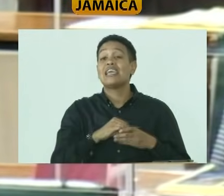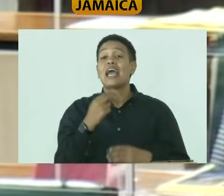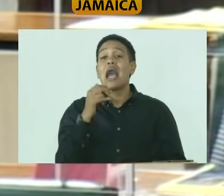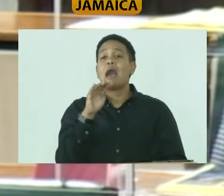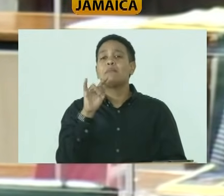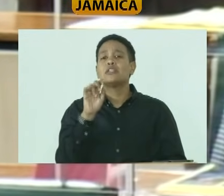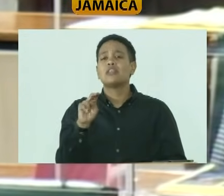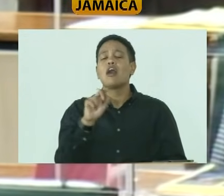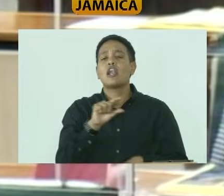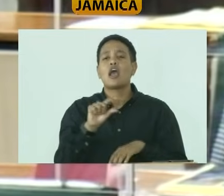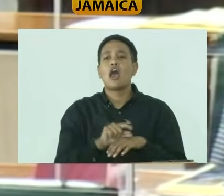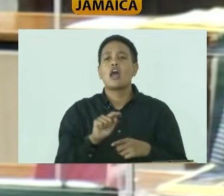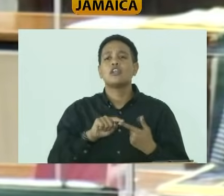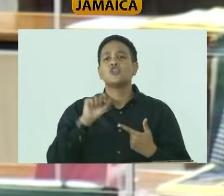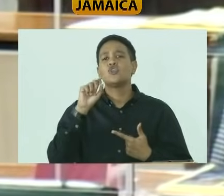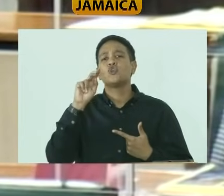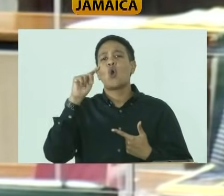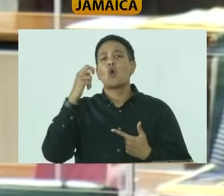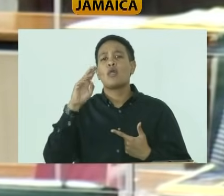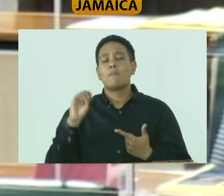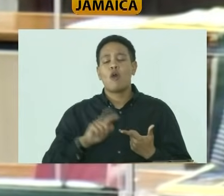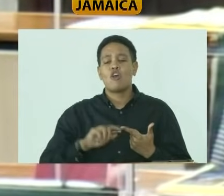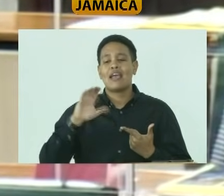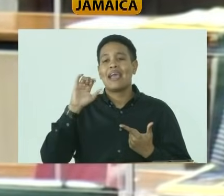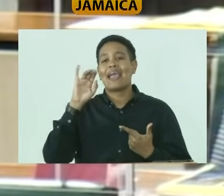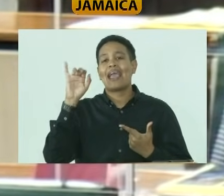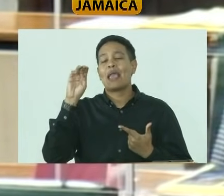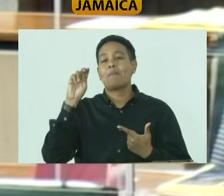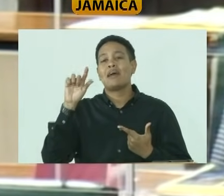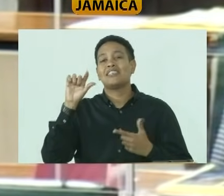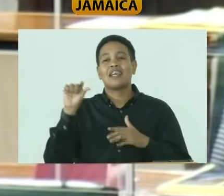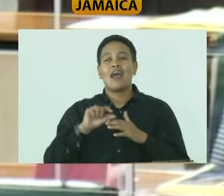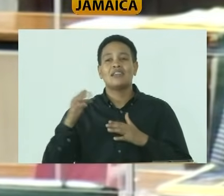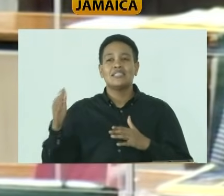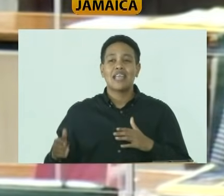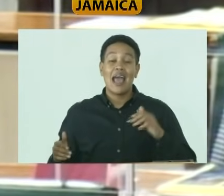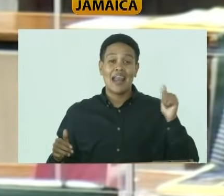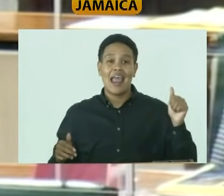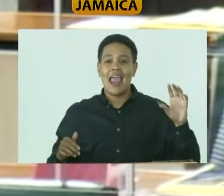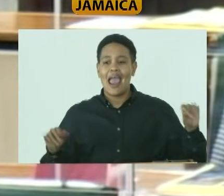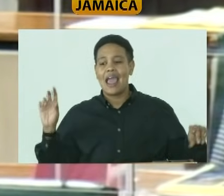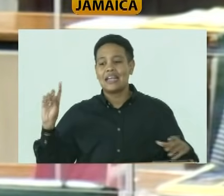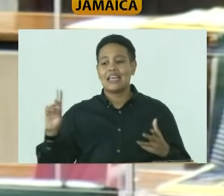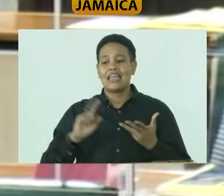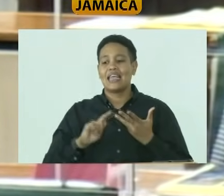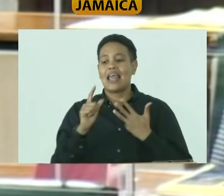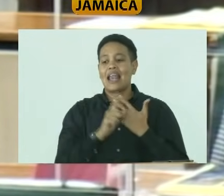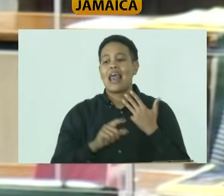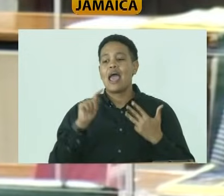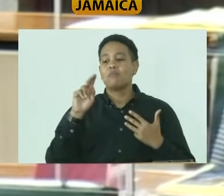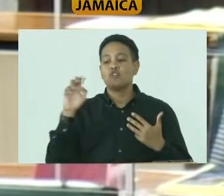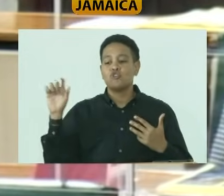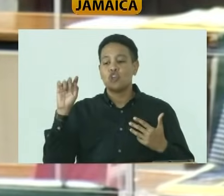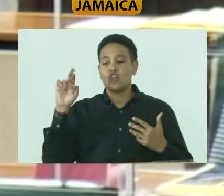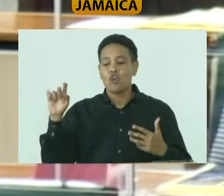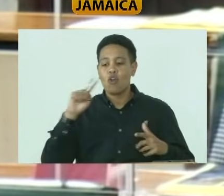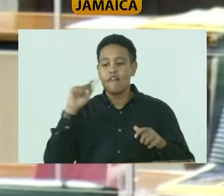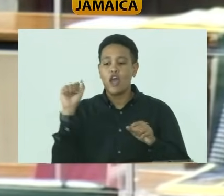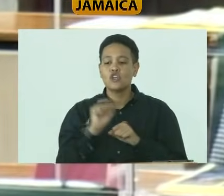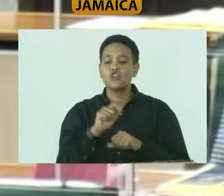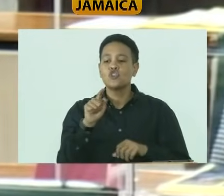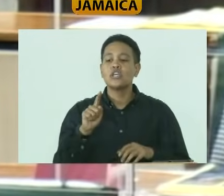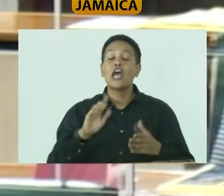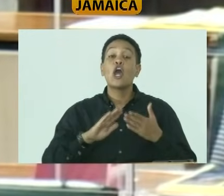Gardens, Southborough, Caymanas Garden Site A and D, Lime Tree Grove, be rest assured